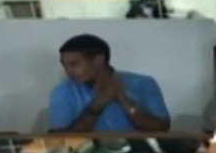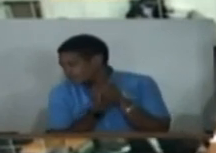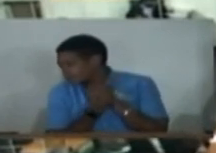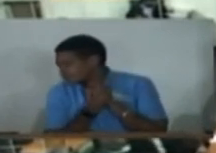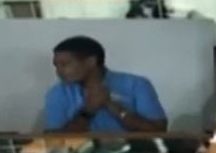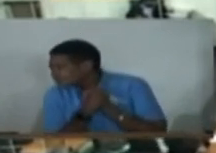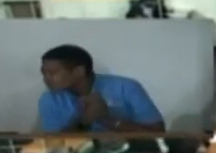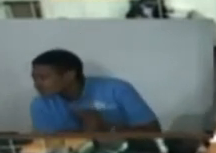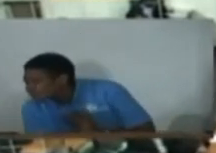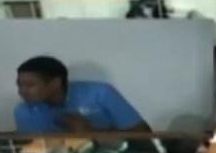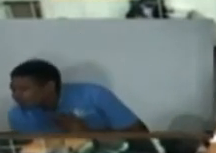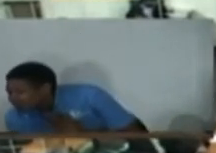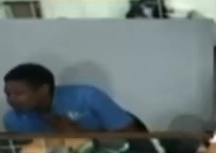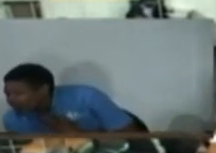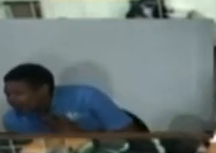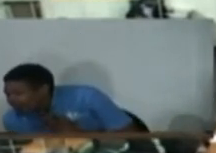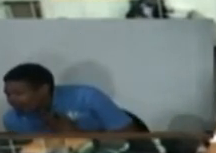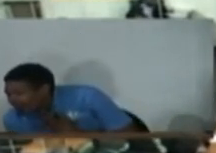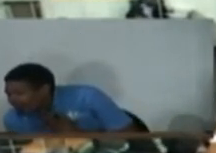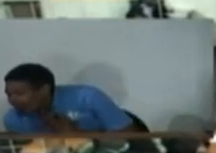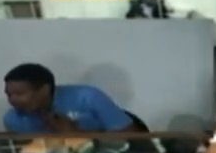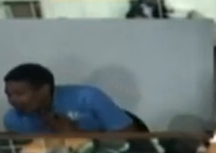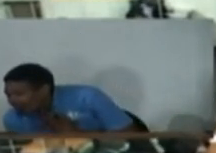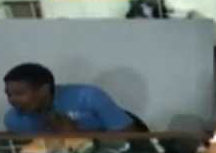add another dimension to the discussion, which is